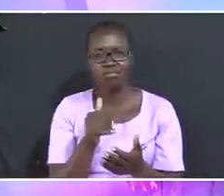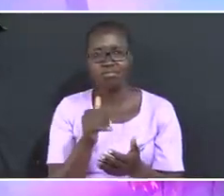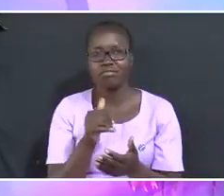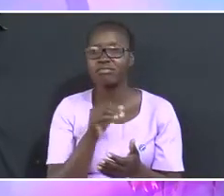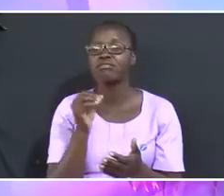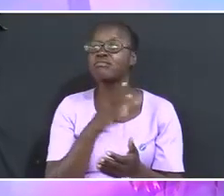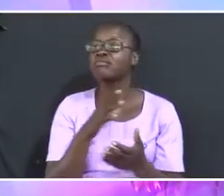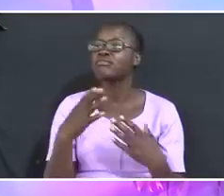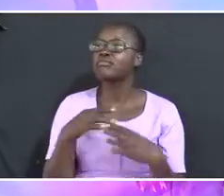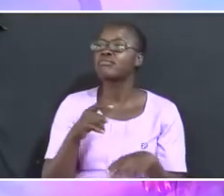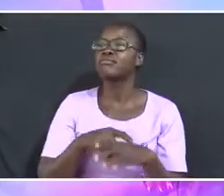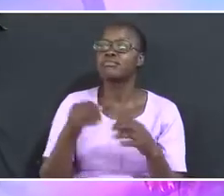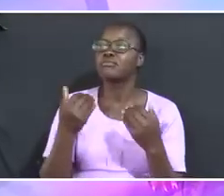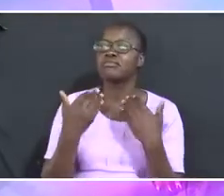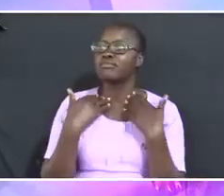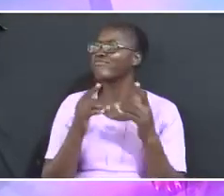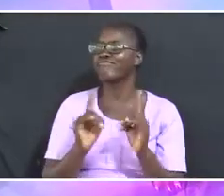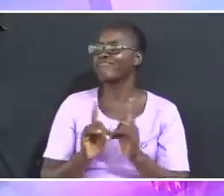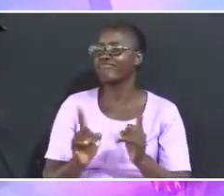shouting at people when they sleep.